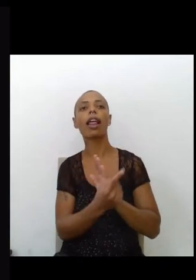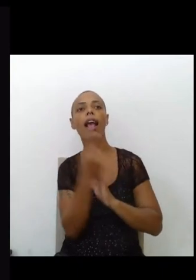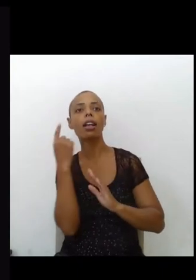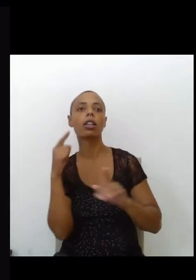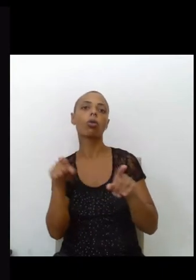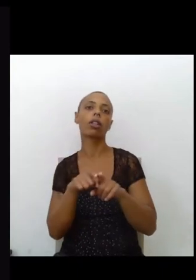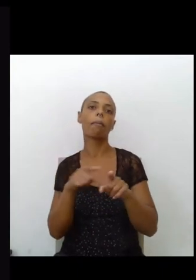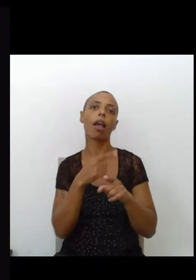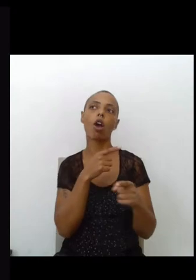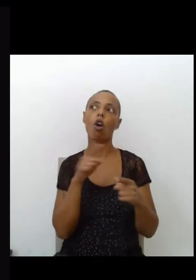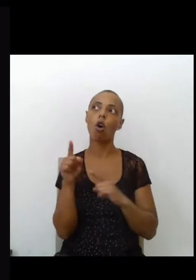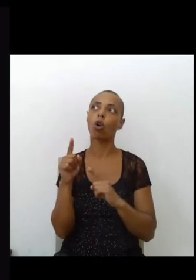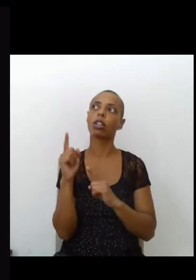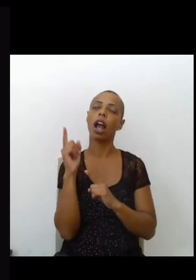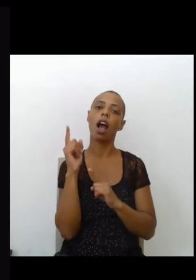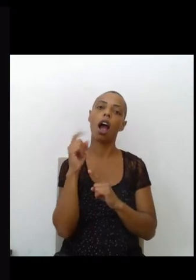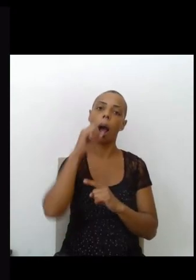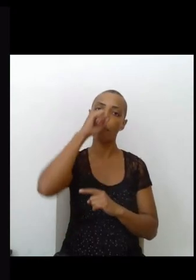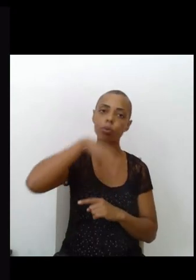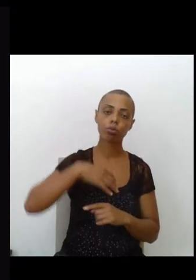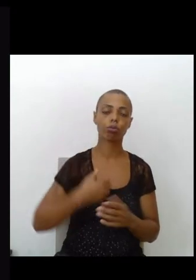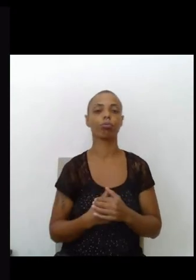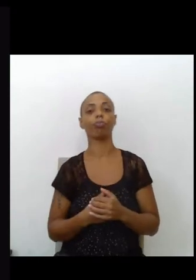context daughter